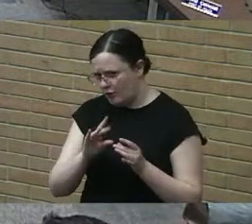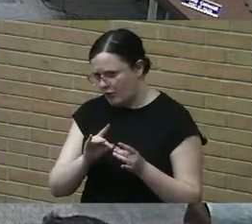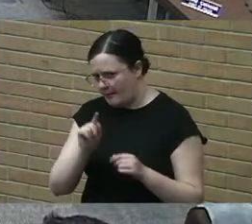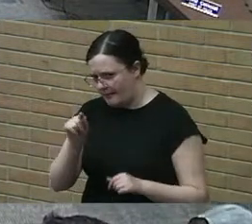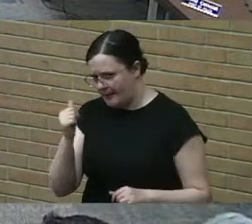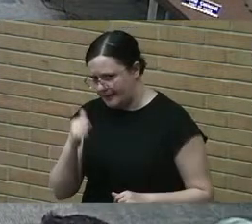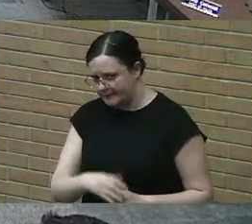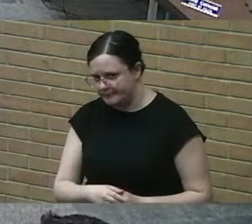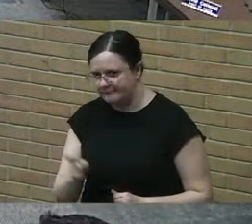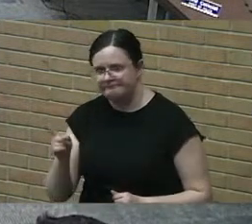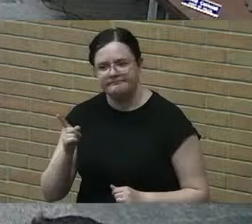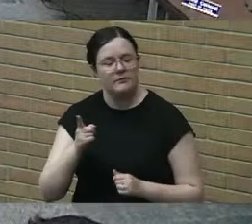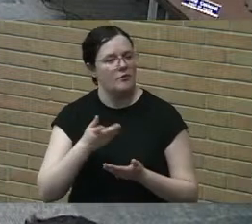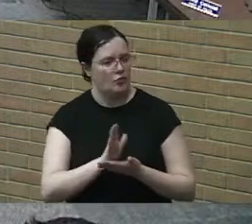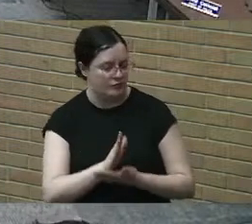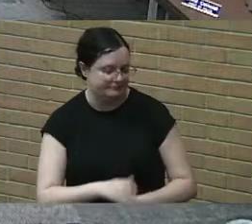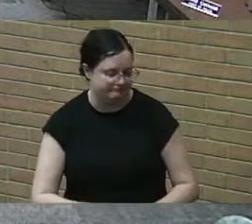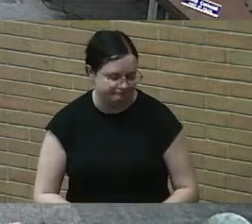All right.